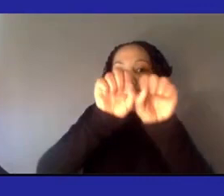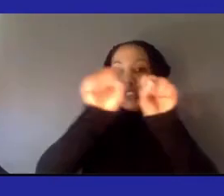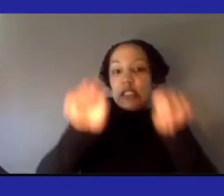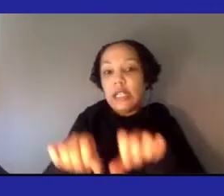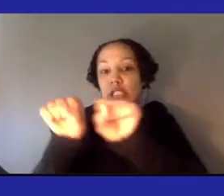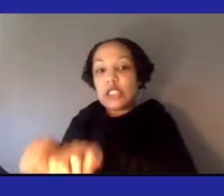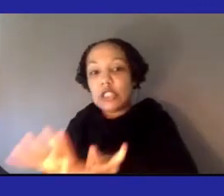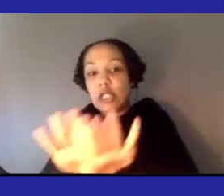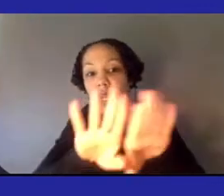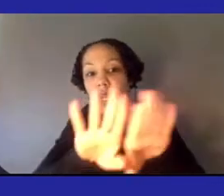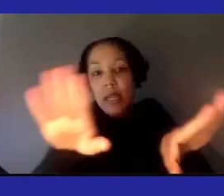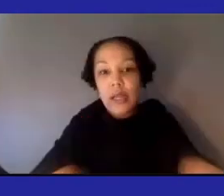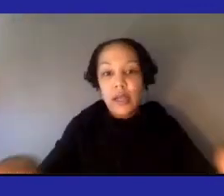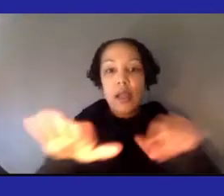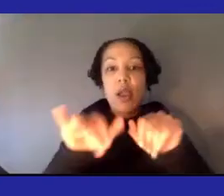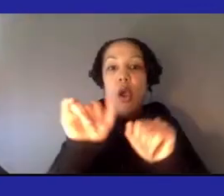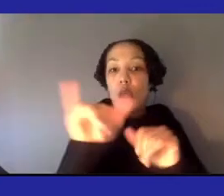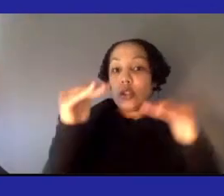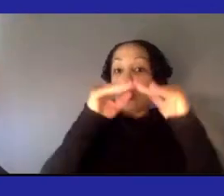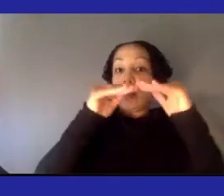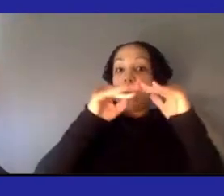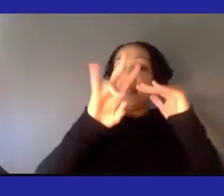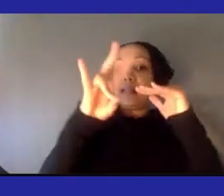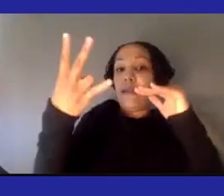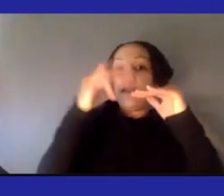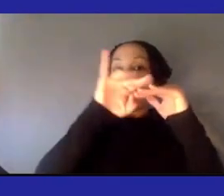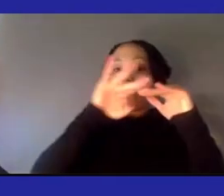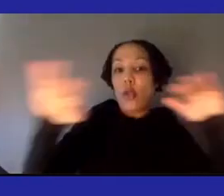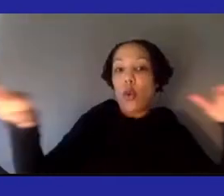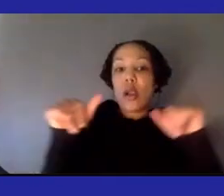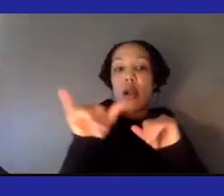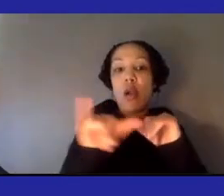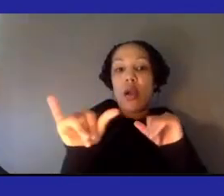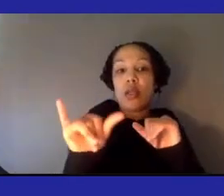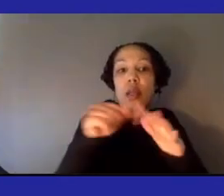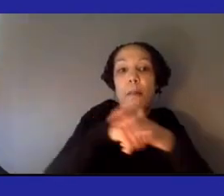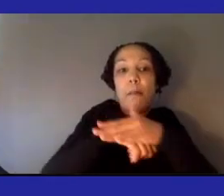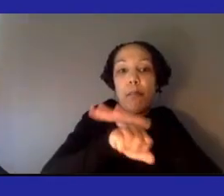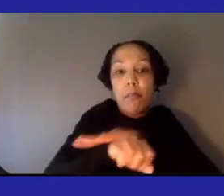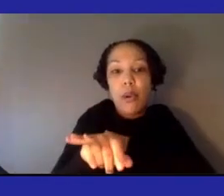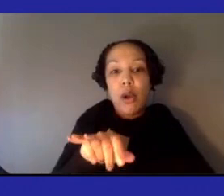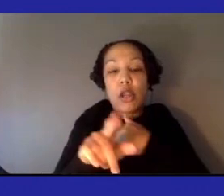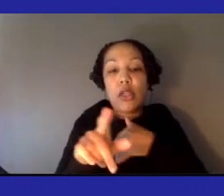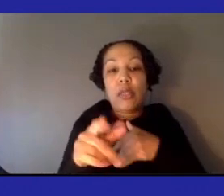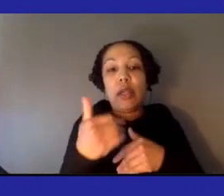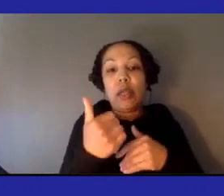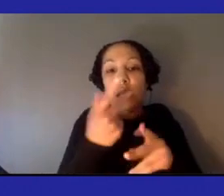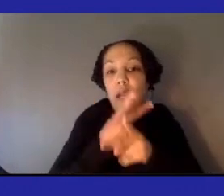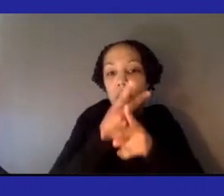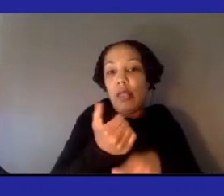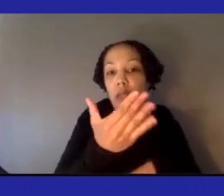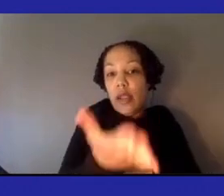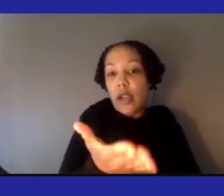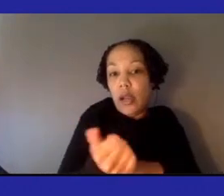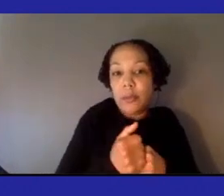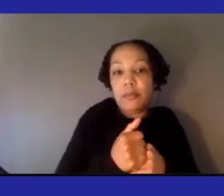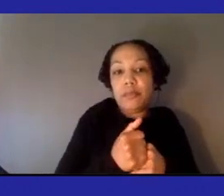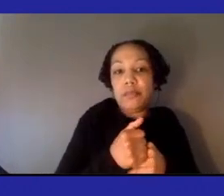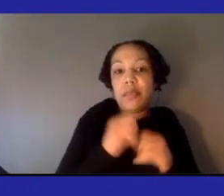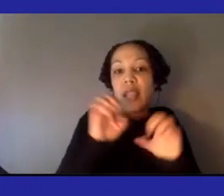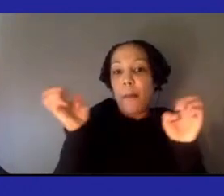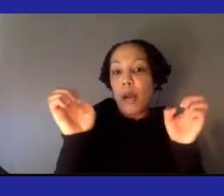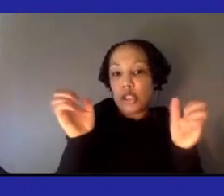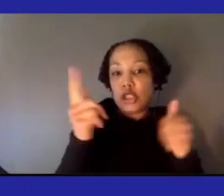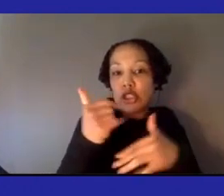on the 7th floor is the birthing triage and the 15 private mom and baby suites. We are currently awaiting